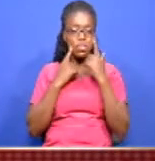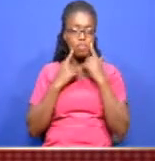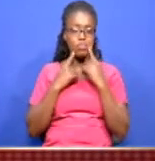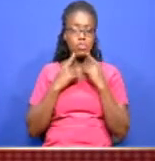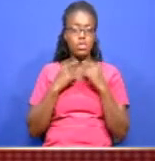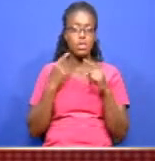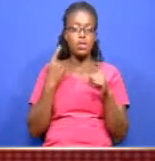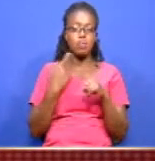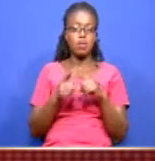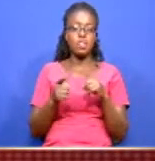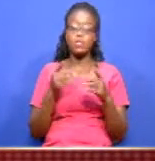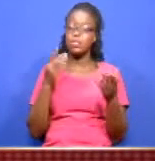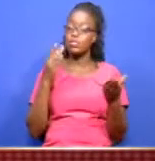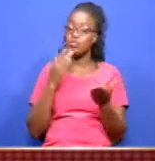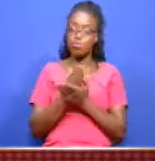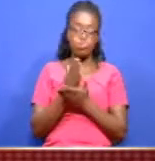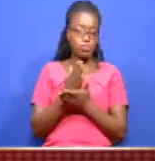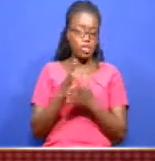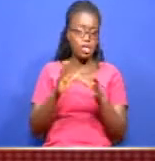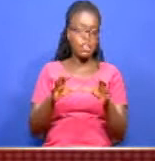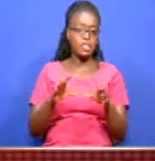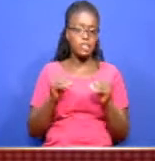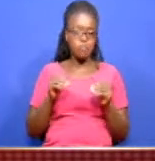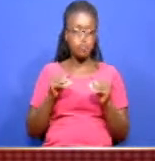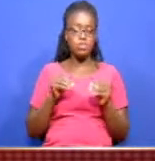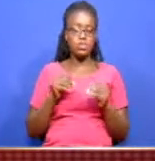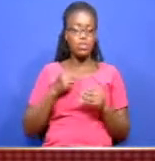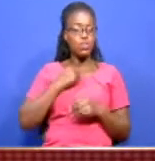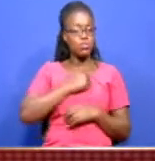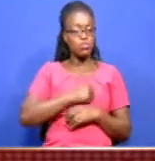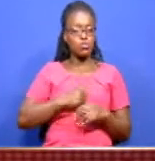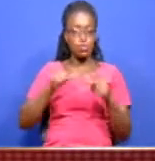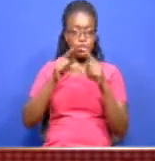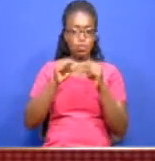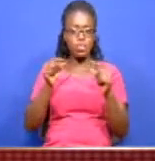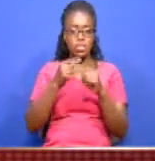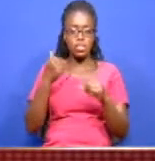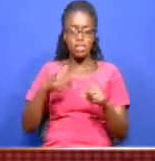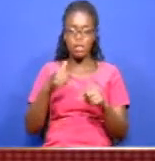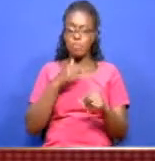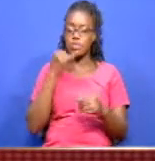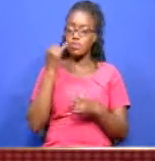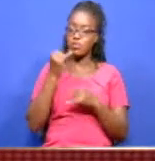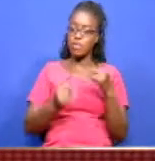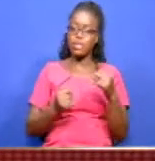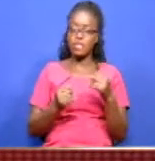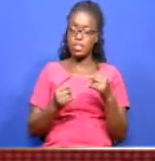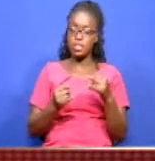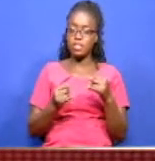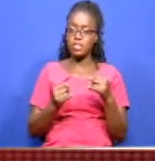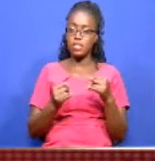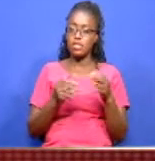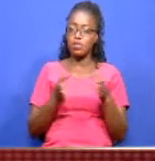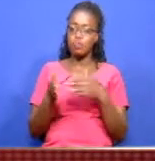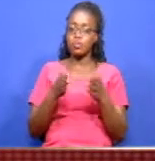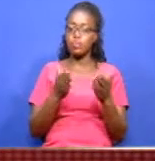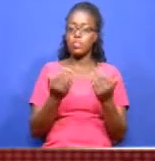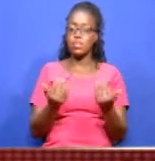Accept our sincere condolences. As I conclude, I take this